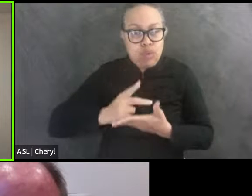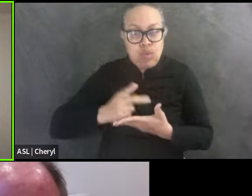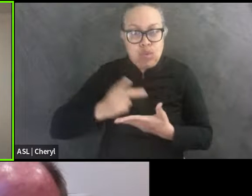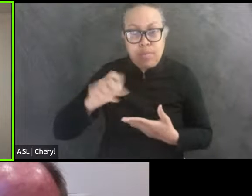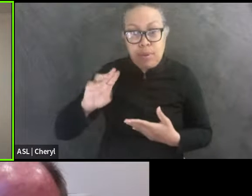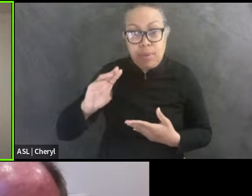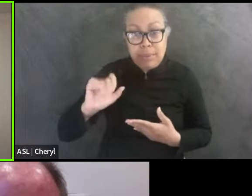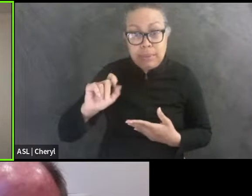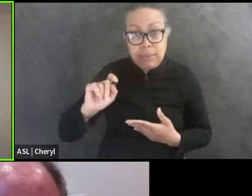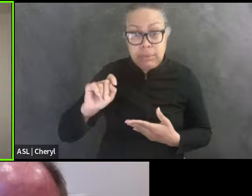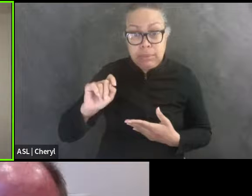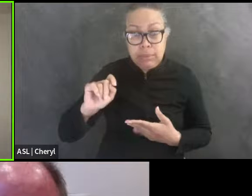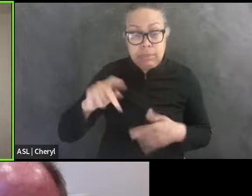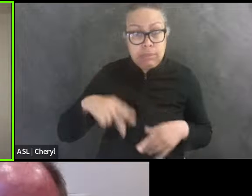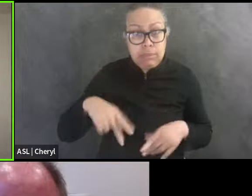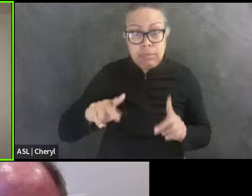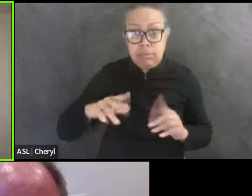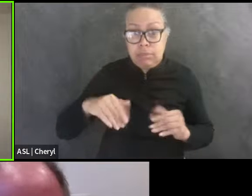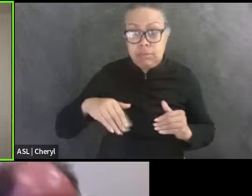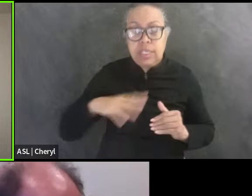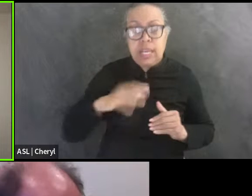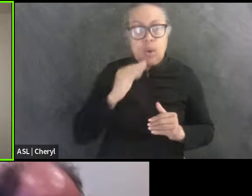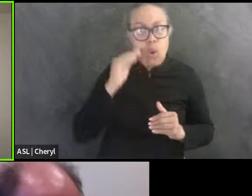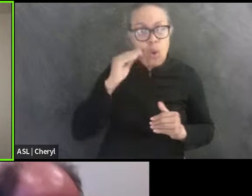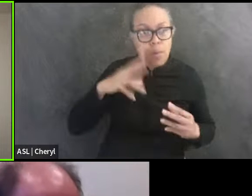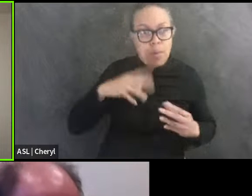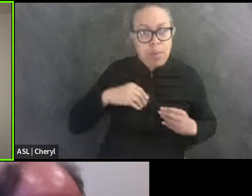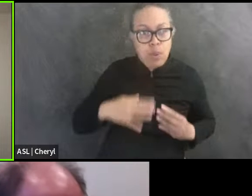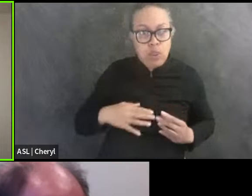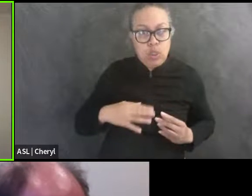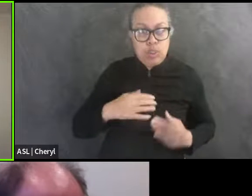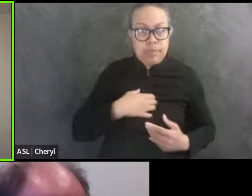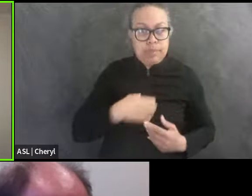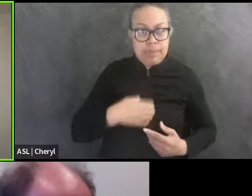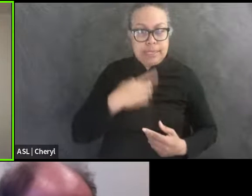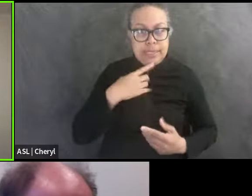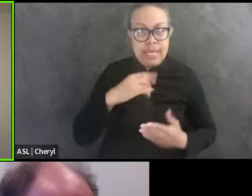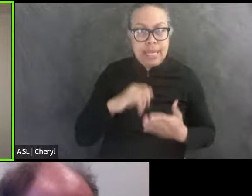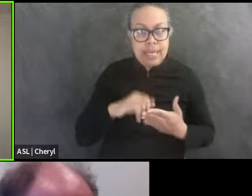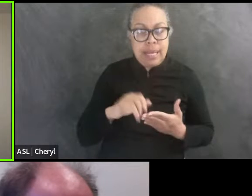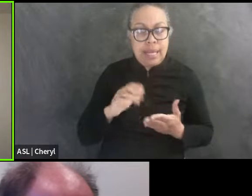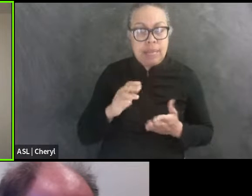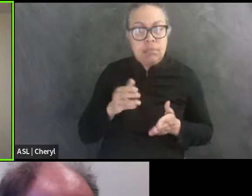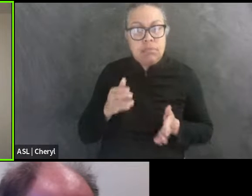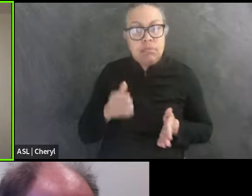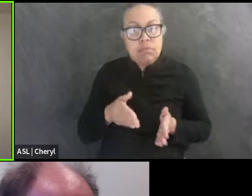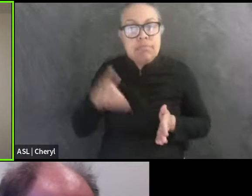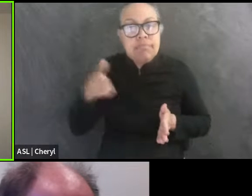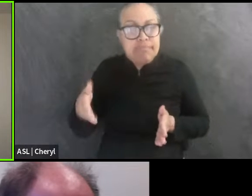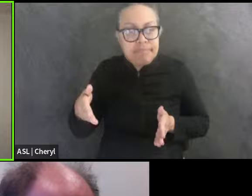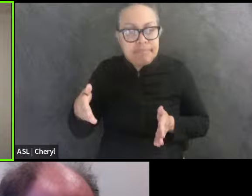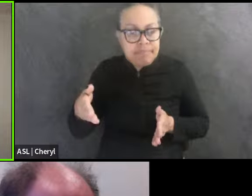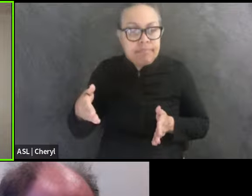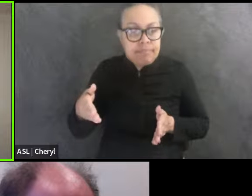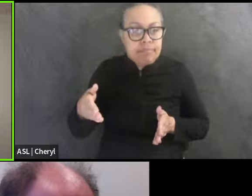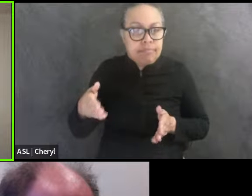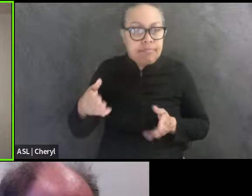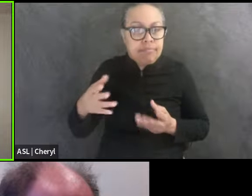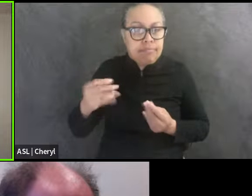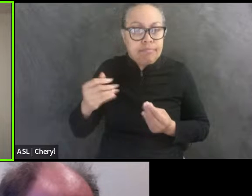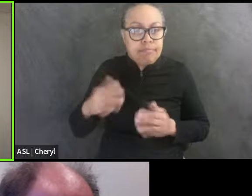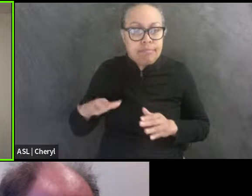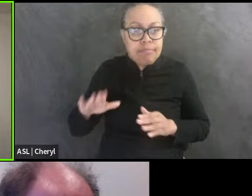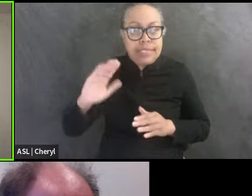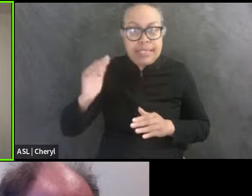There is no, according to the homeowner, who lives at the adjoined property, there's been no